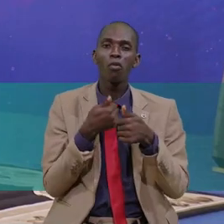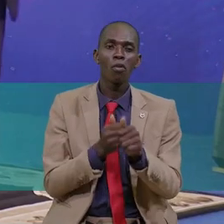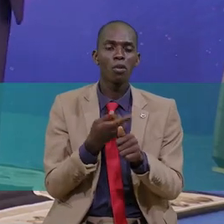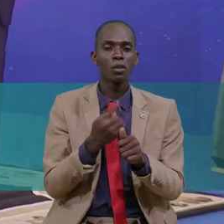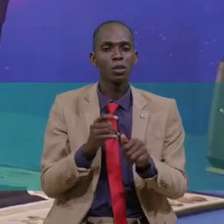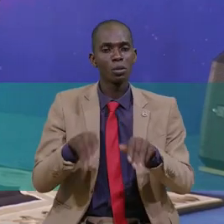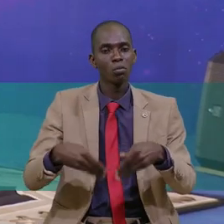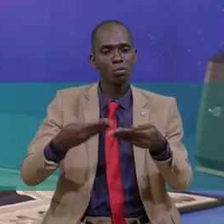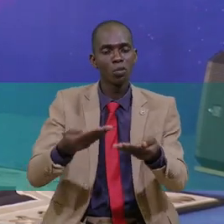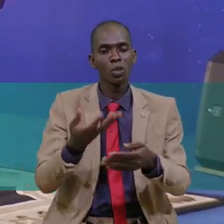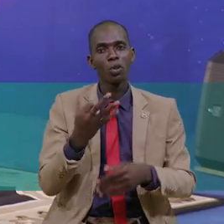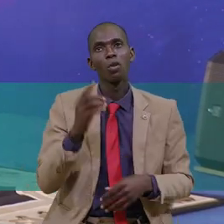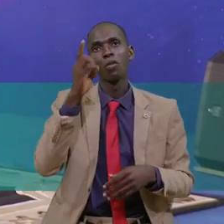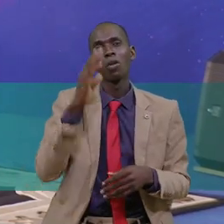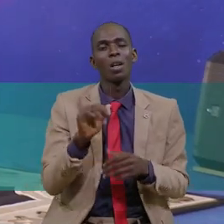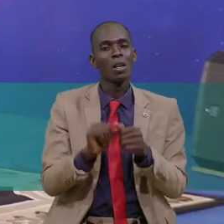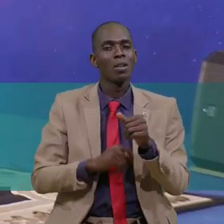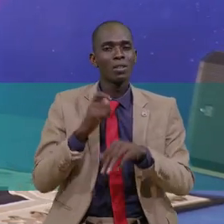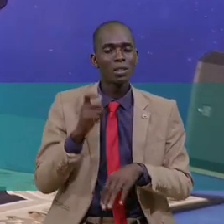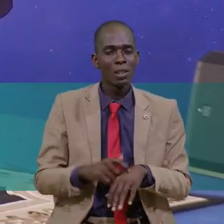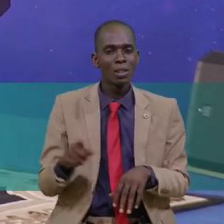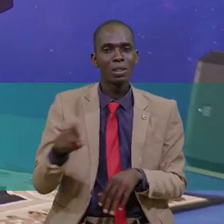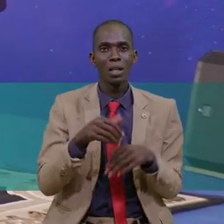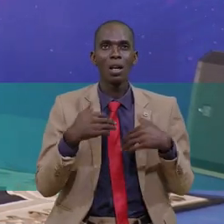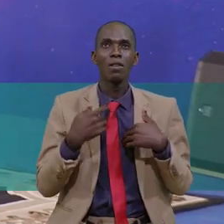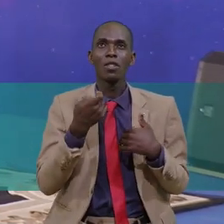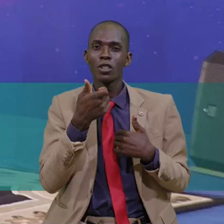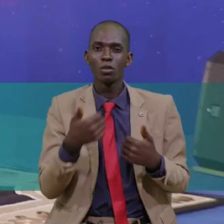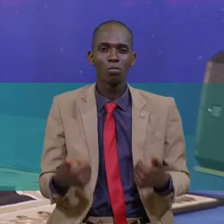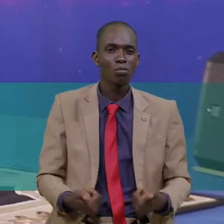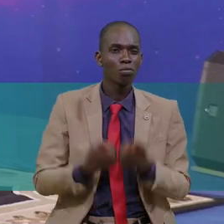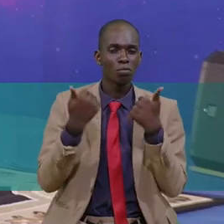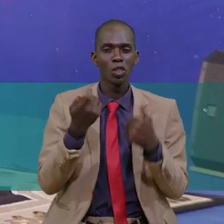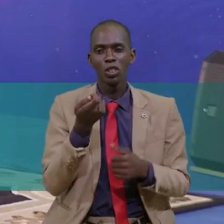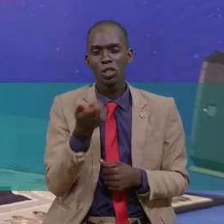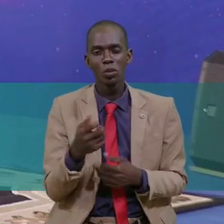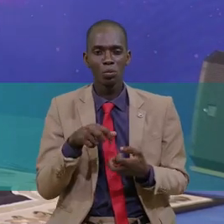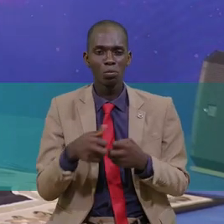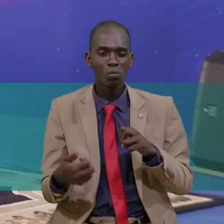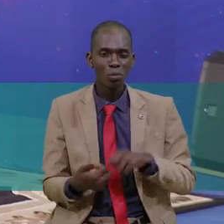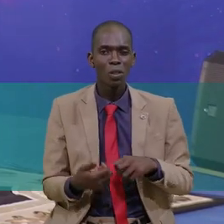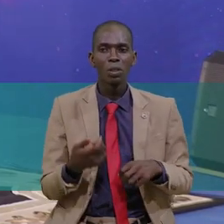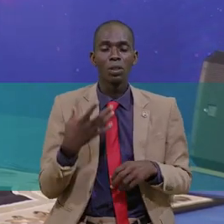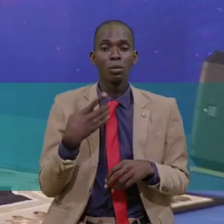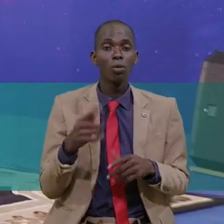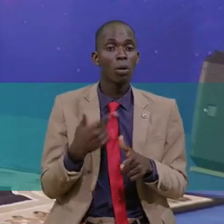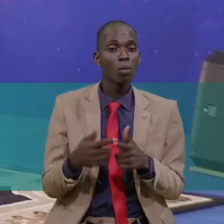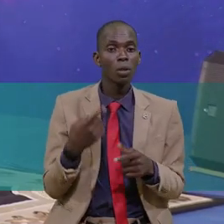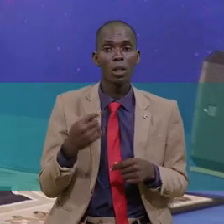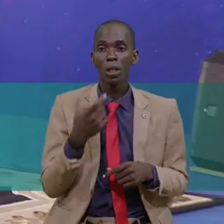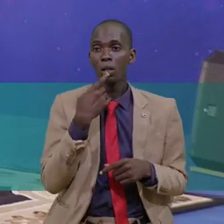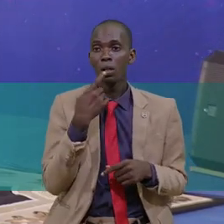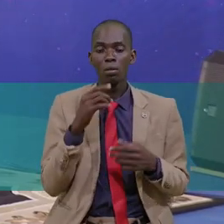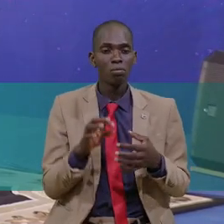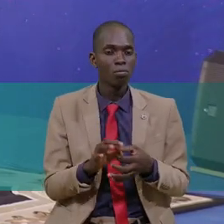time they came across a little challenge, a minor situation, their tongues released from the